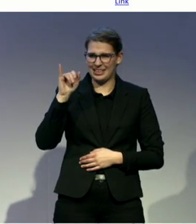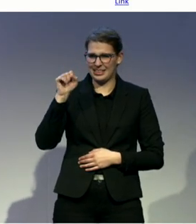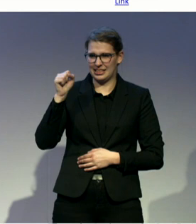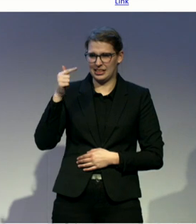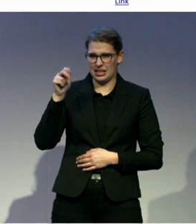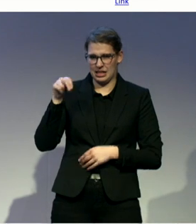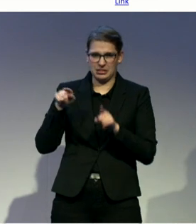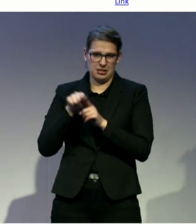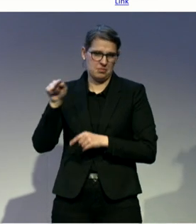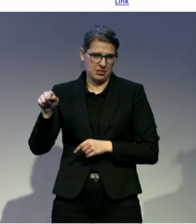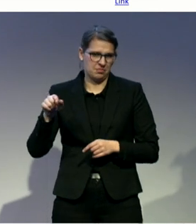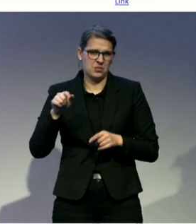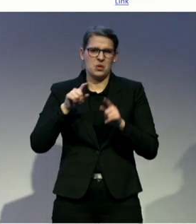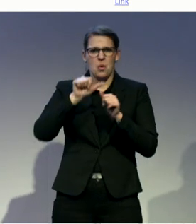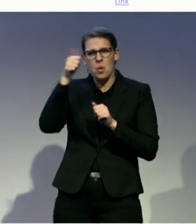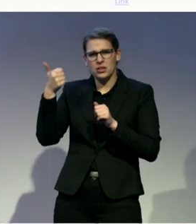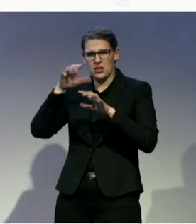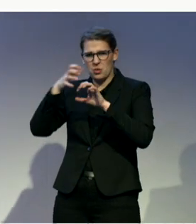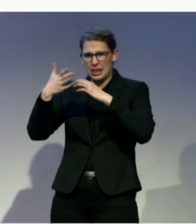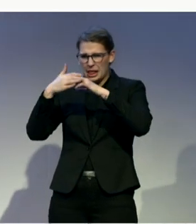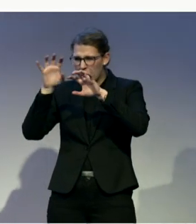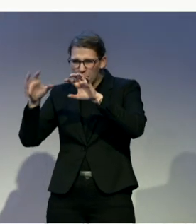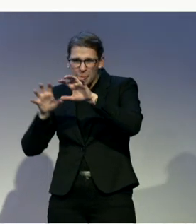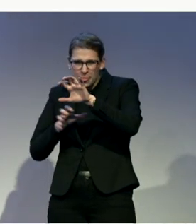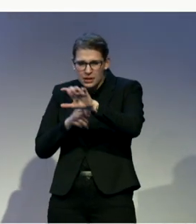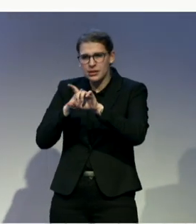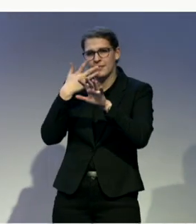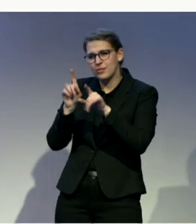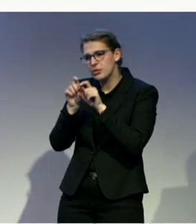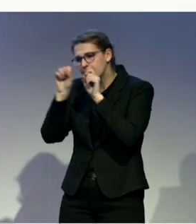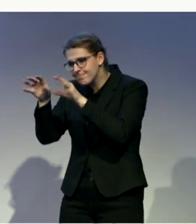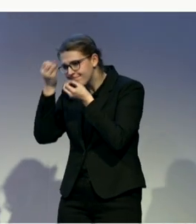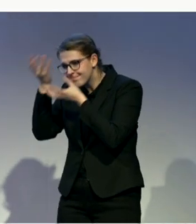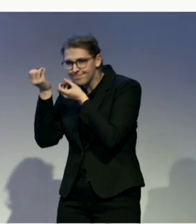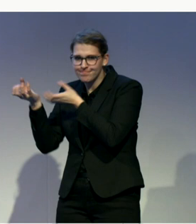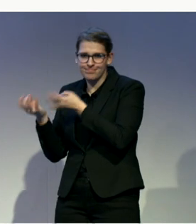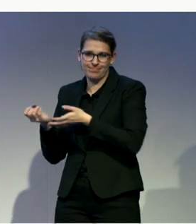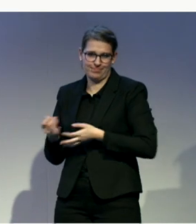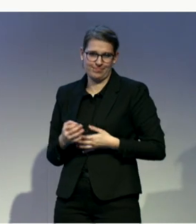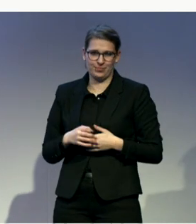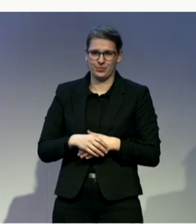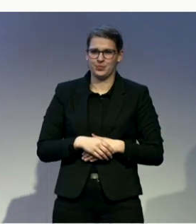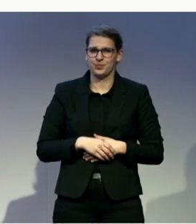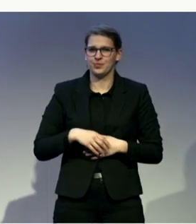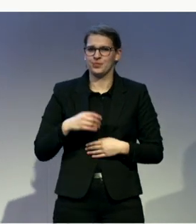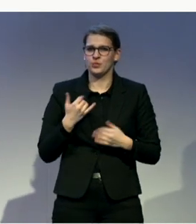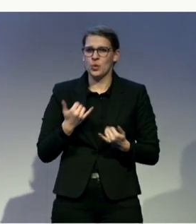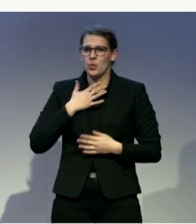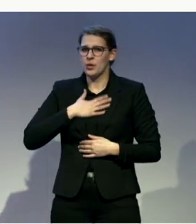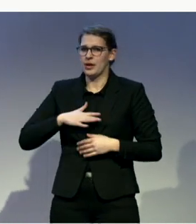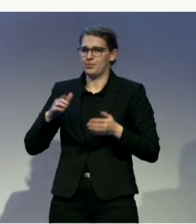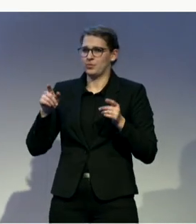And it's better to see just once than to hear 100 times. So please, short video about our project.